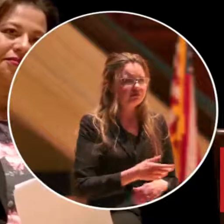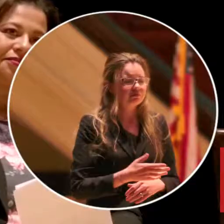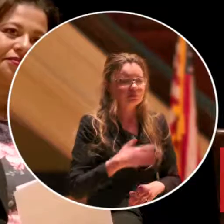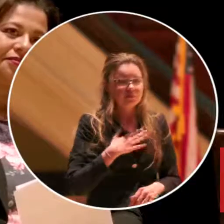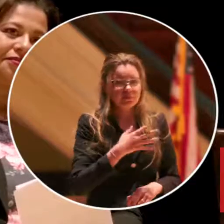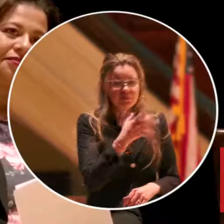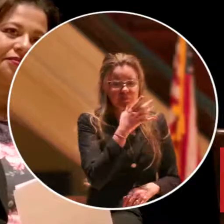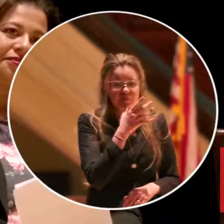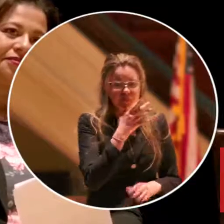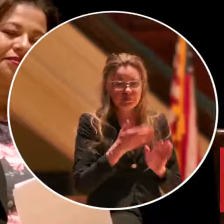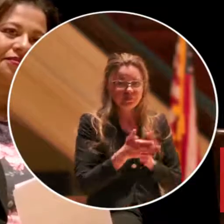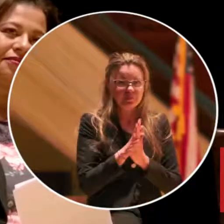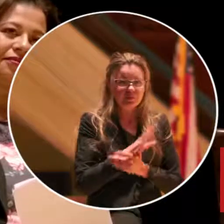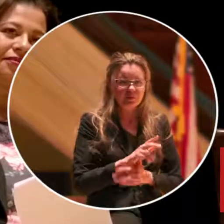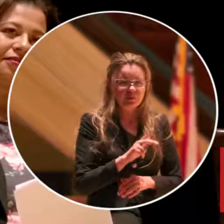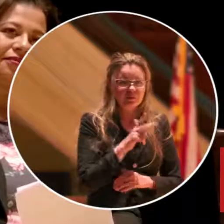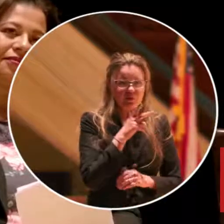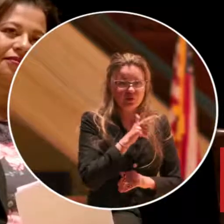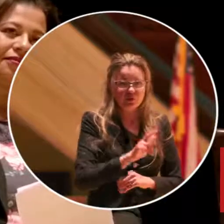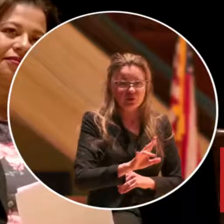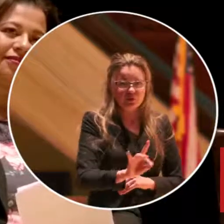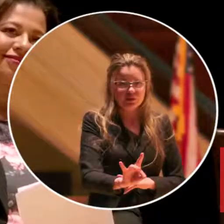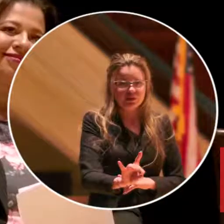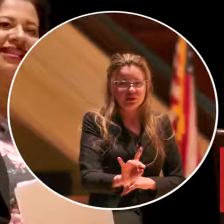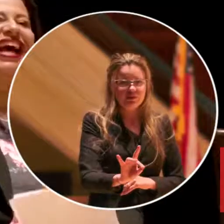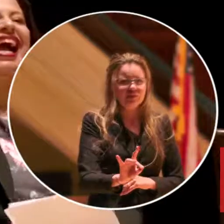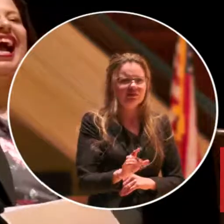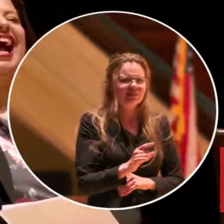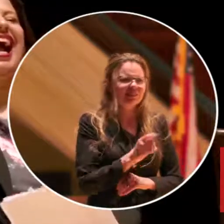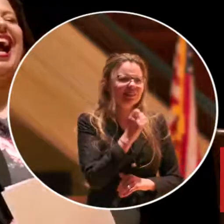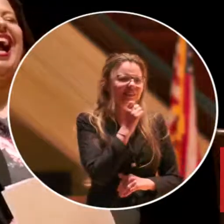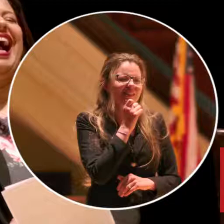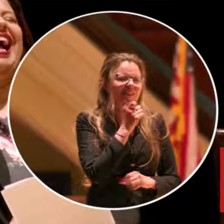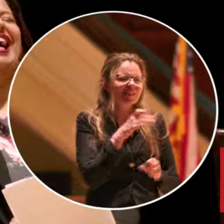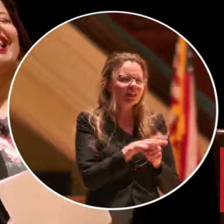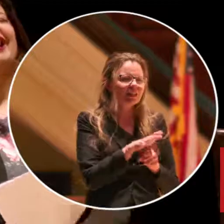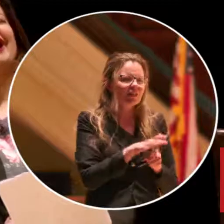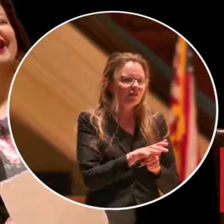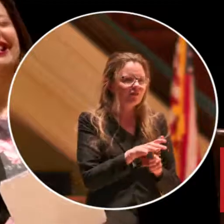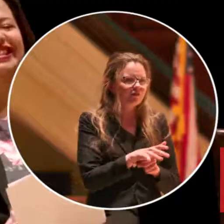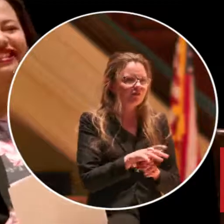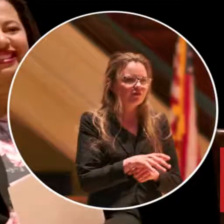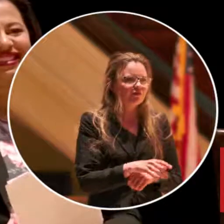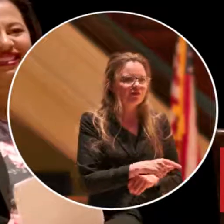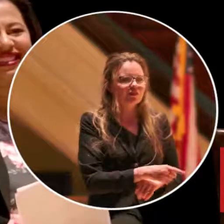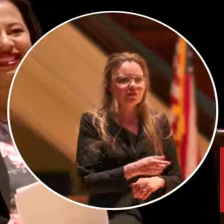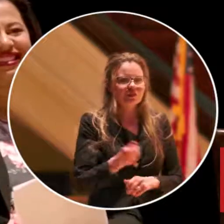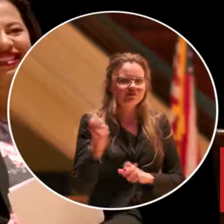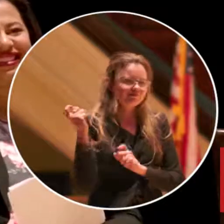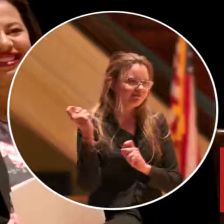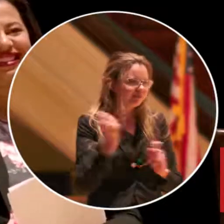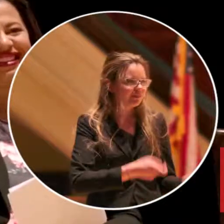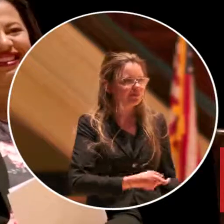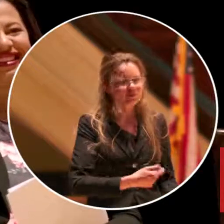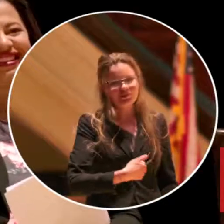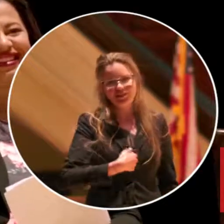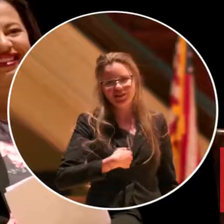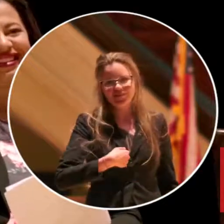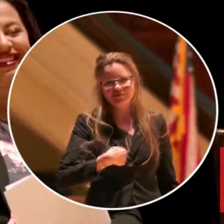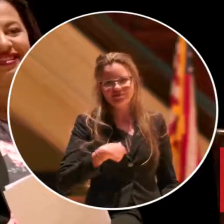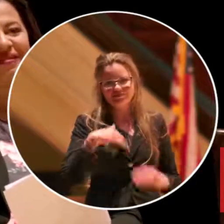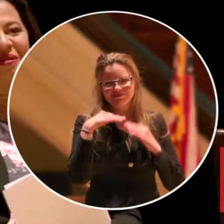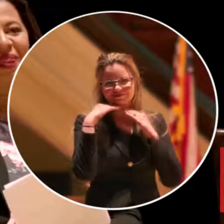37, he realized they were living an unfulfilled life. And they sent them me. Who could blame